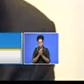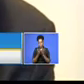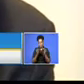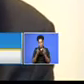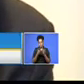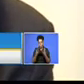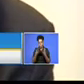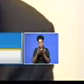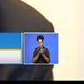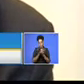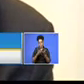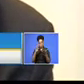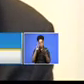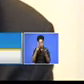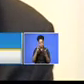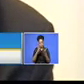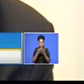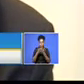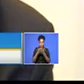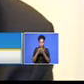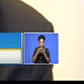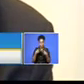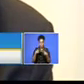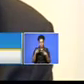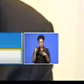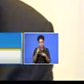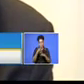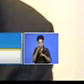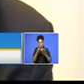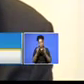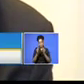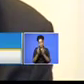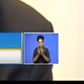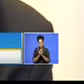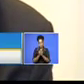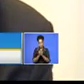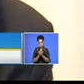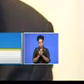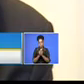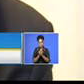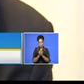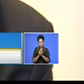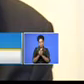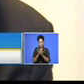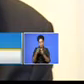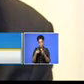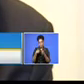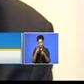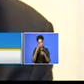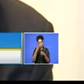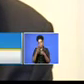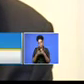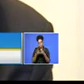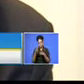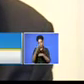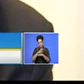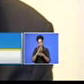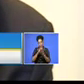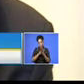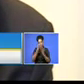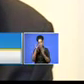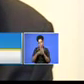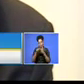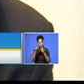Most institutions, actually all institutions that we compete with for students, actually have a deadline date of May 1st